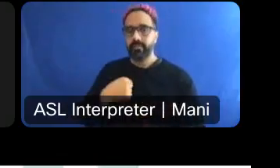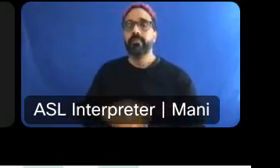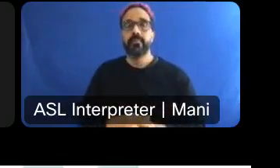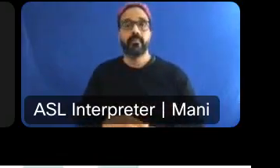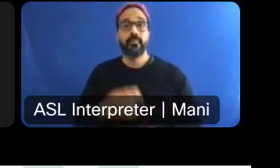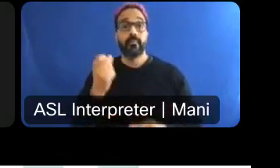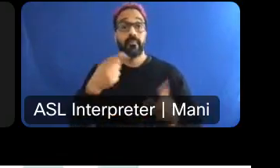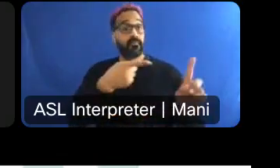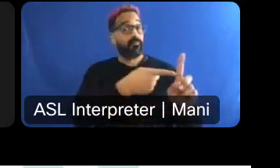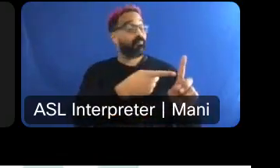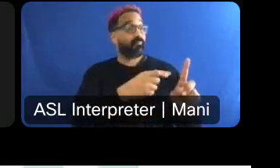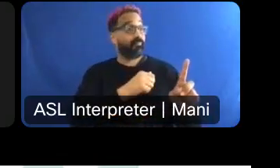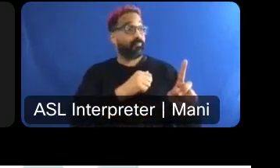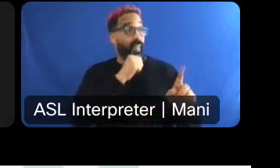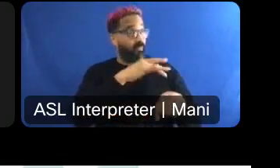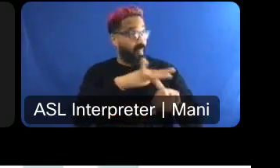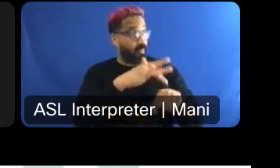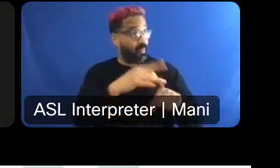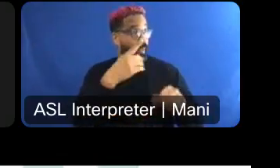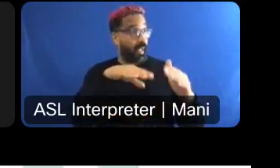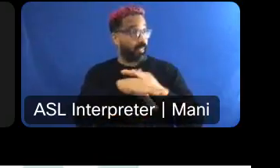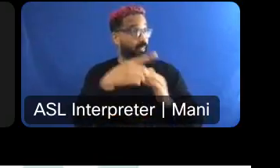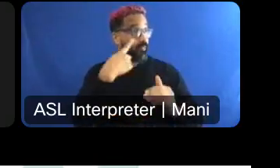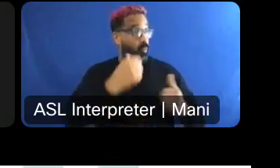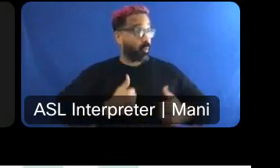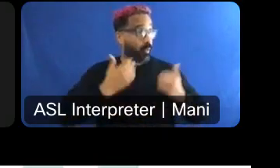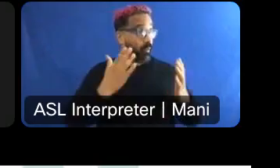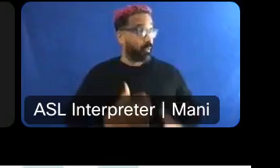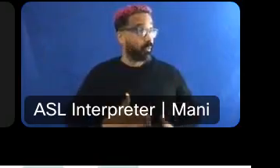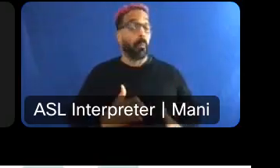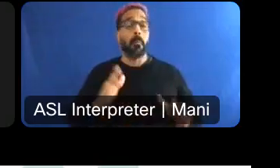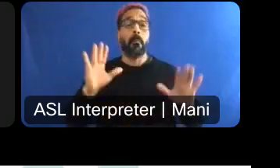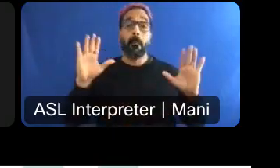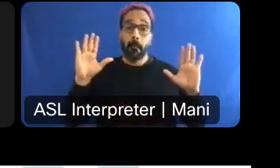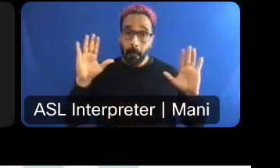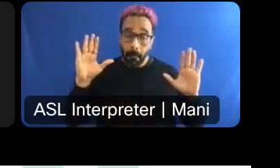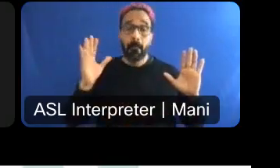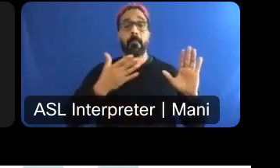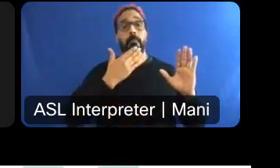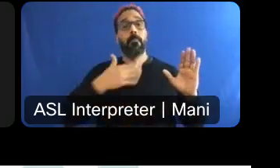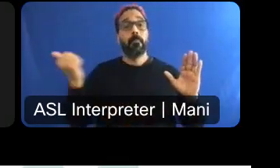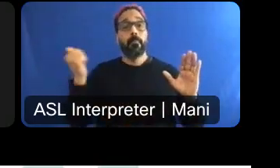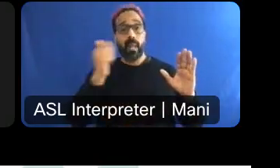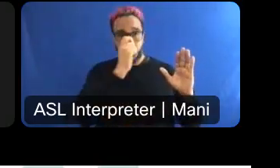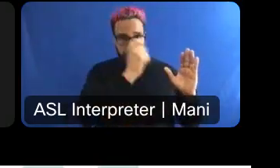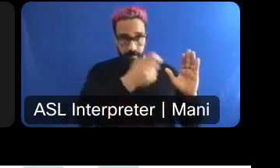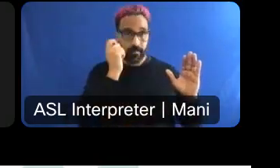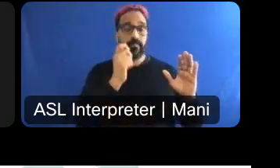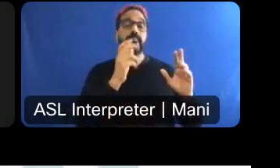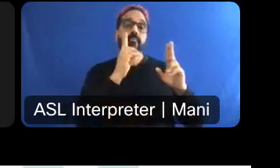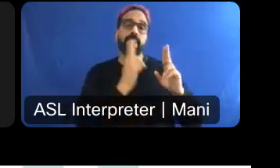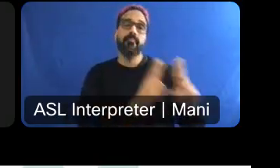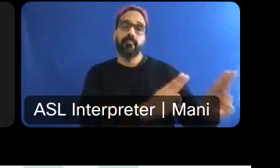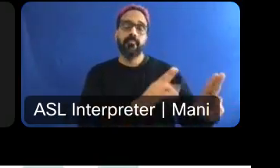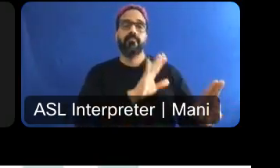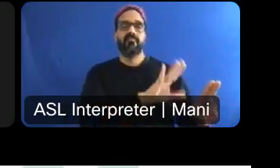survivor's worksheet and guide, I really want us to respect this option and continue building rapport that